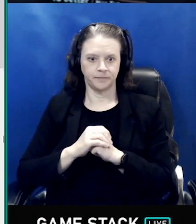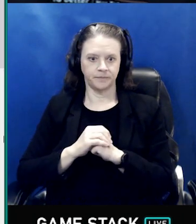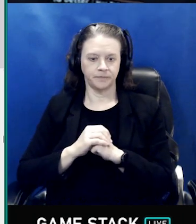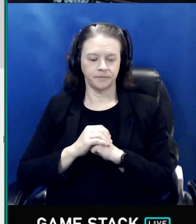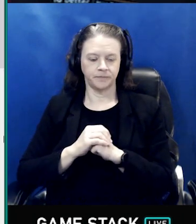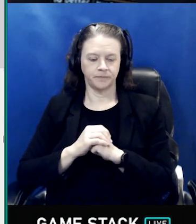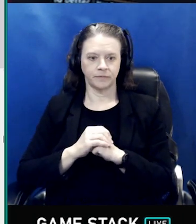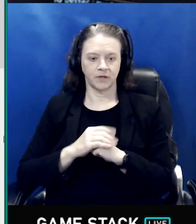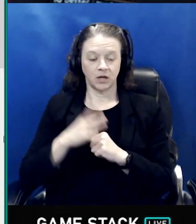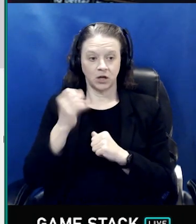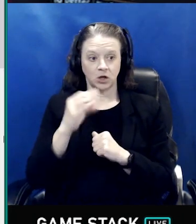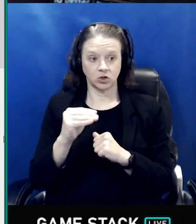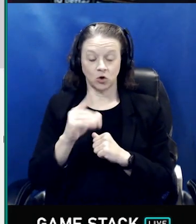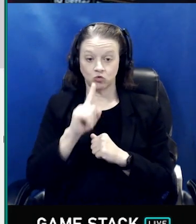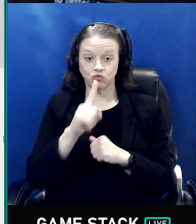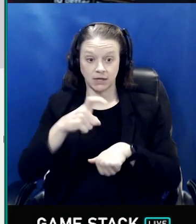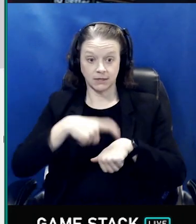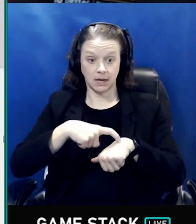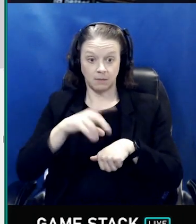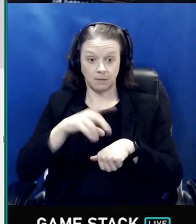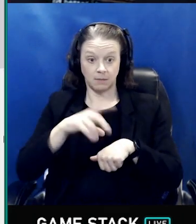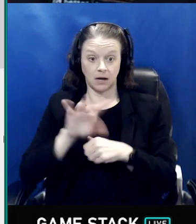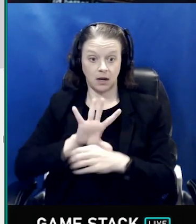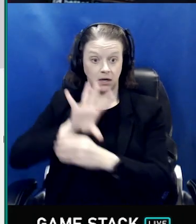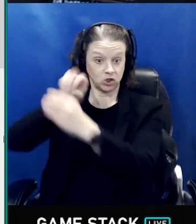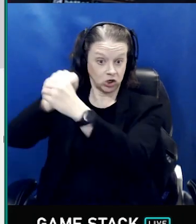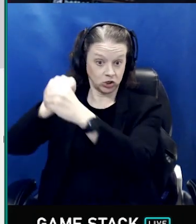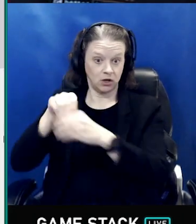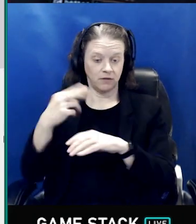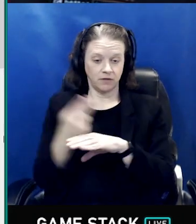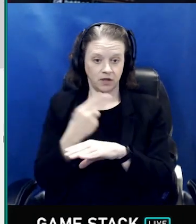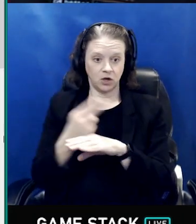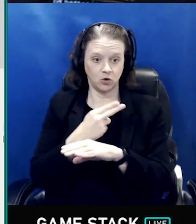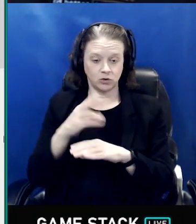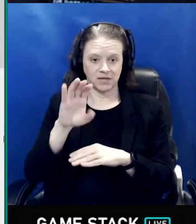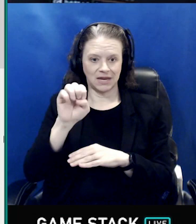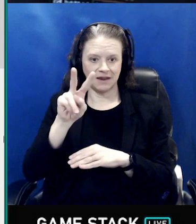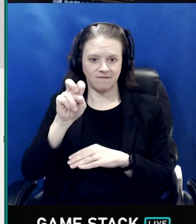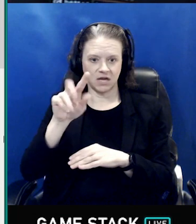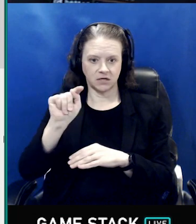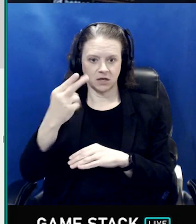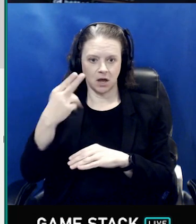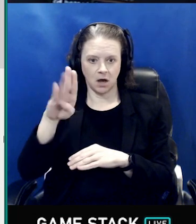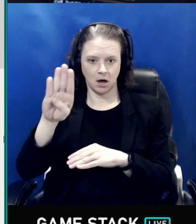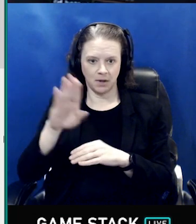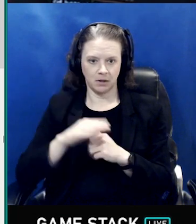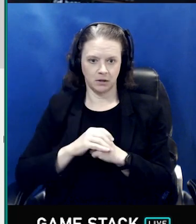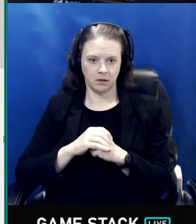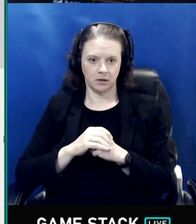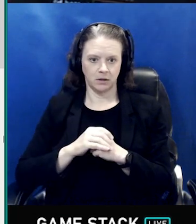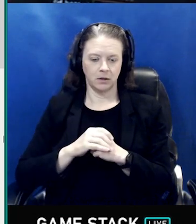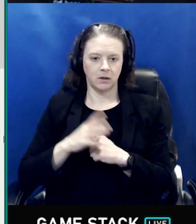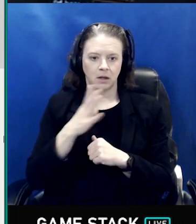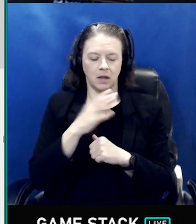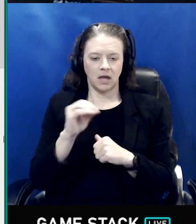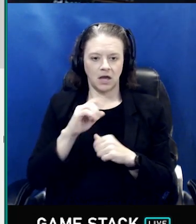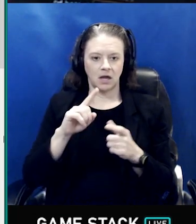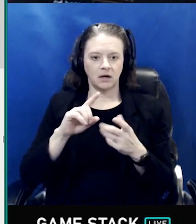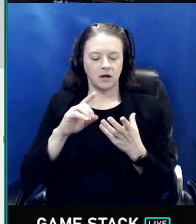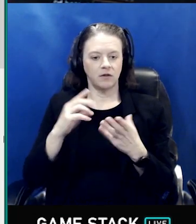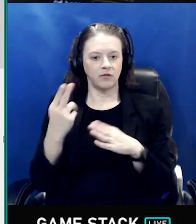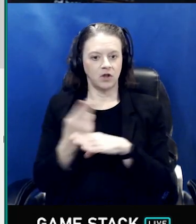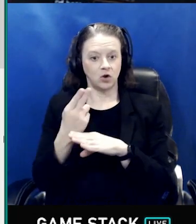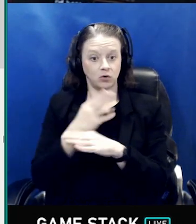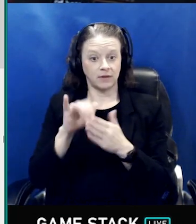For real-time data ingestion, they use Event Hub. And to use Azure Databricks